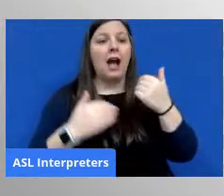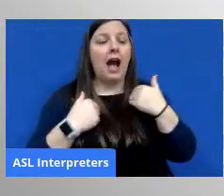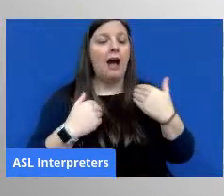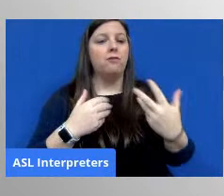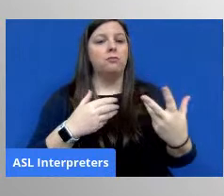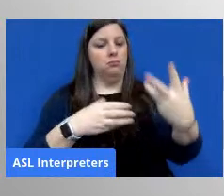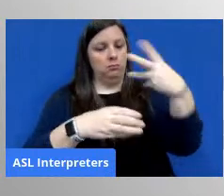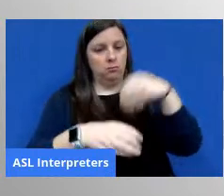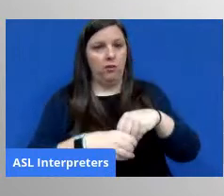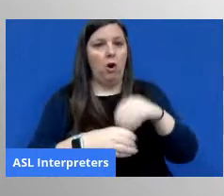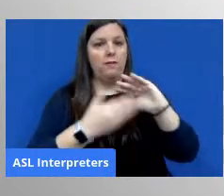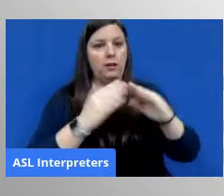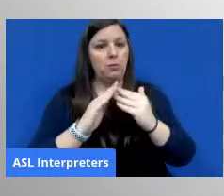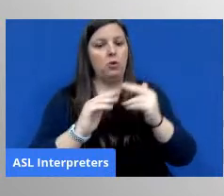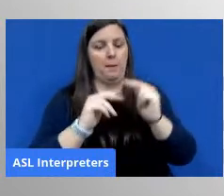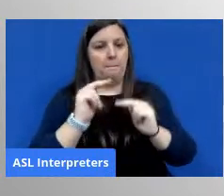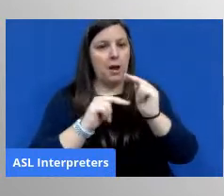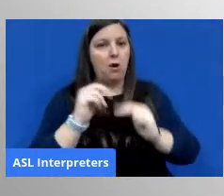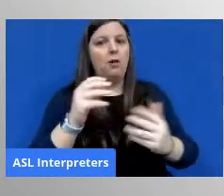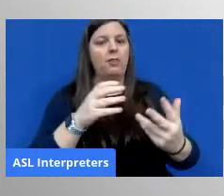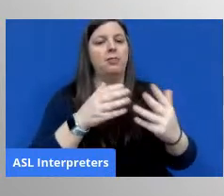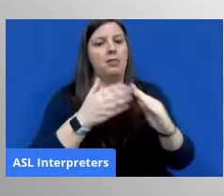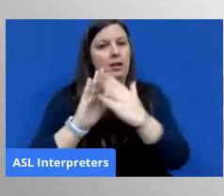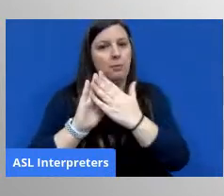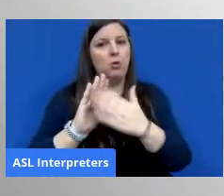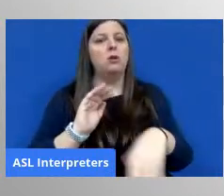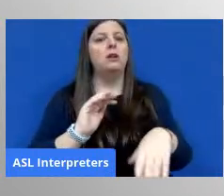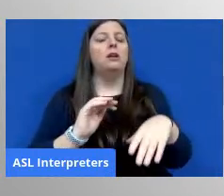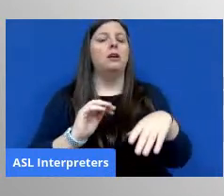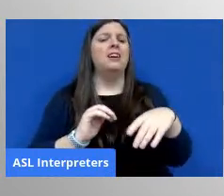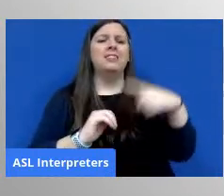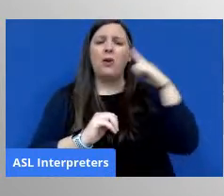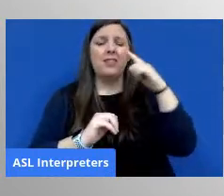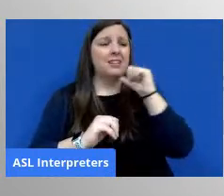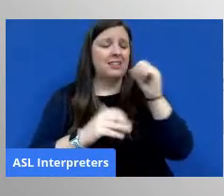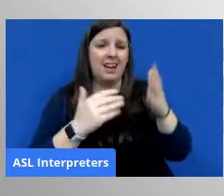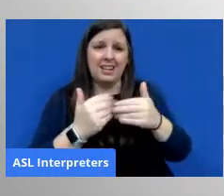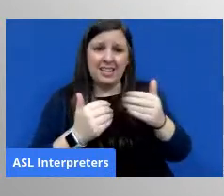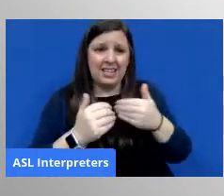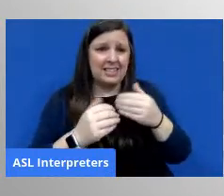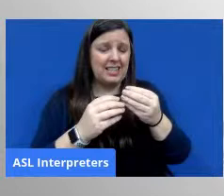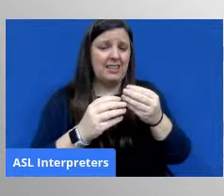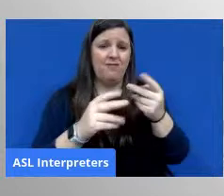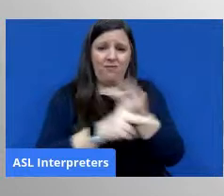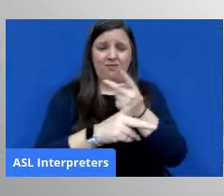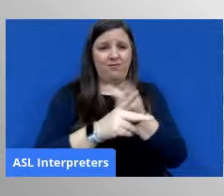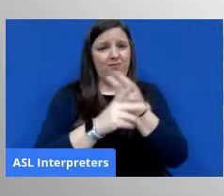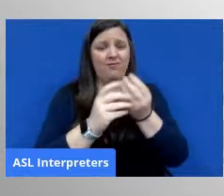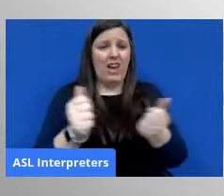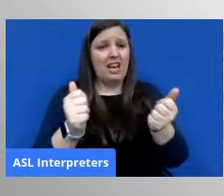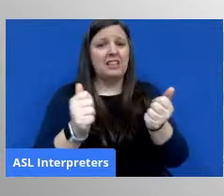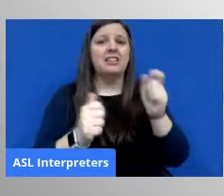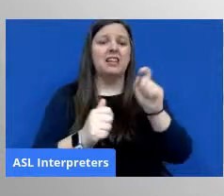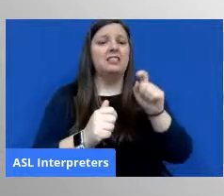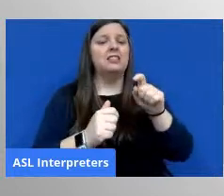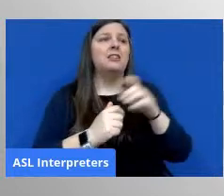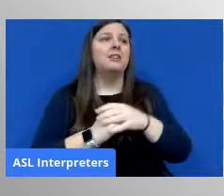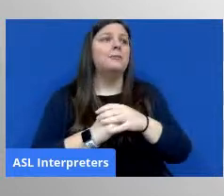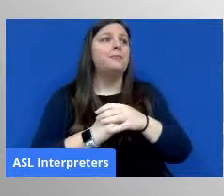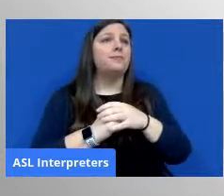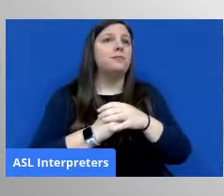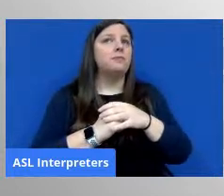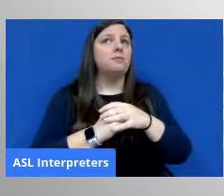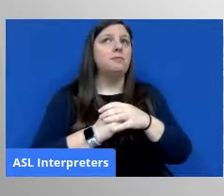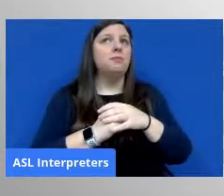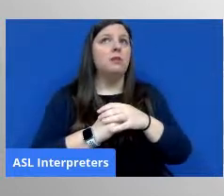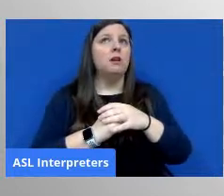think it's going to be an easy fix. I think it's going to be a complete mind shift and a lot of different stakeholders and entities are going to have to